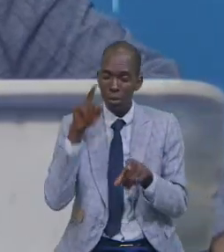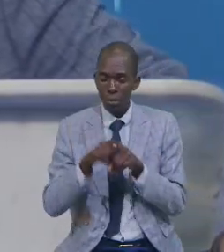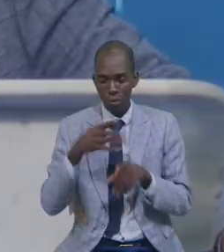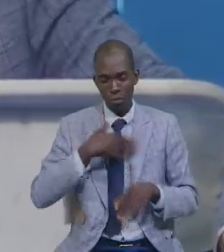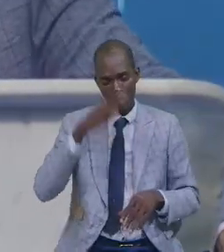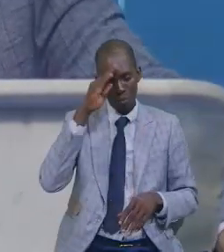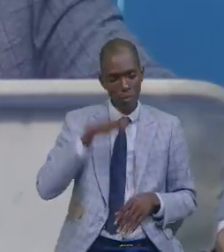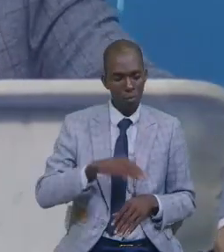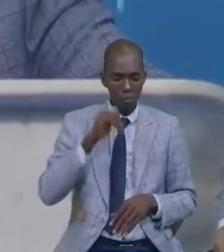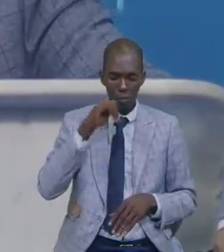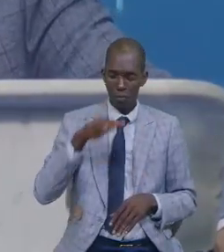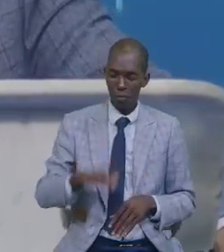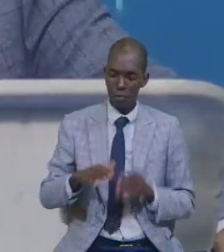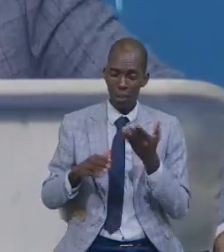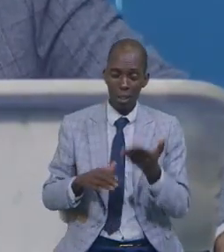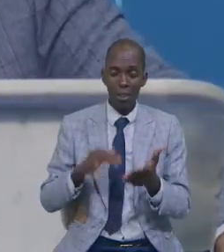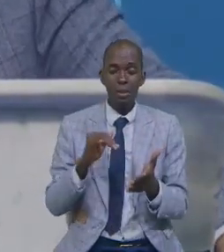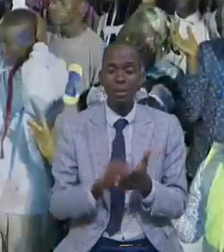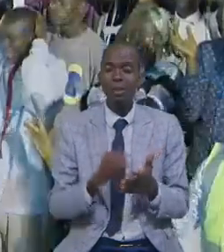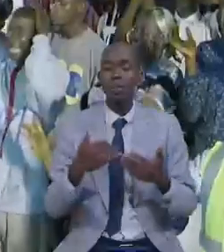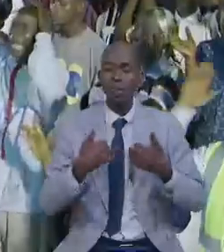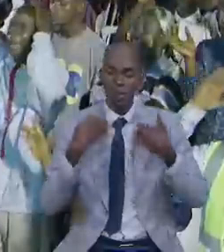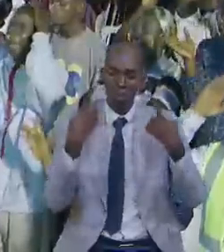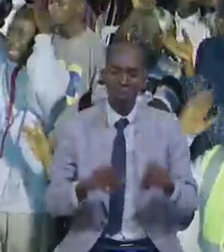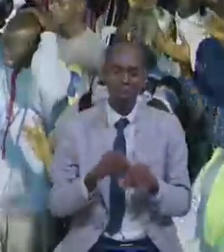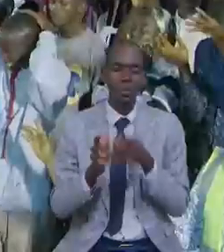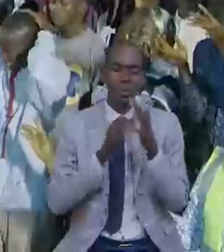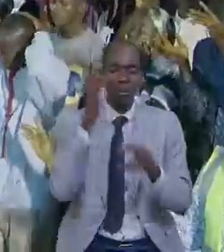girl there, it is done.